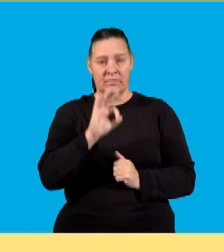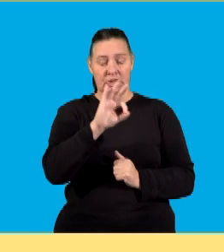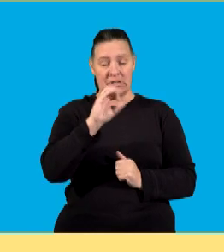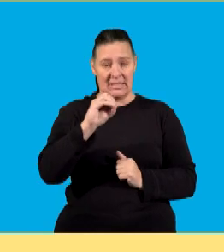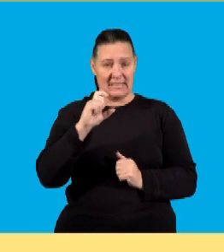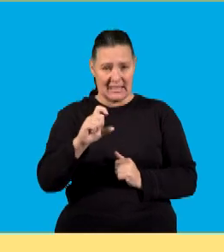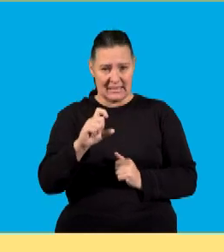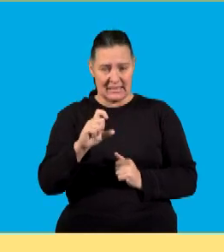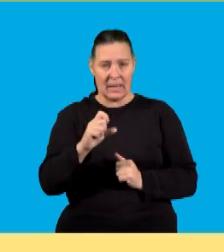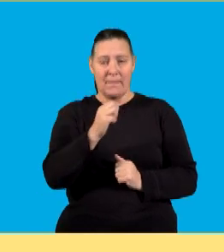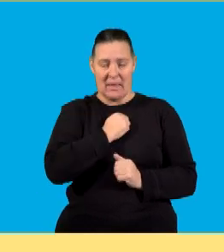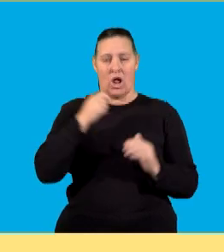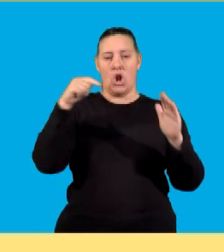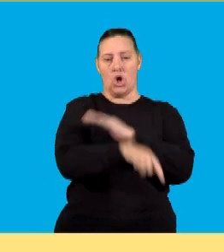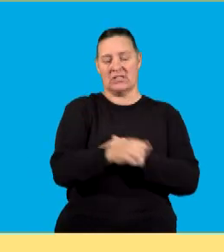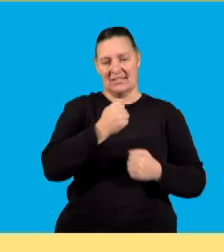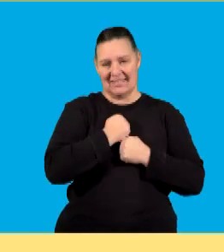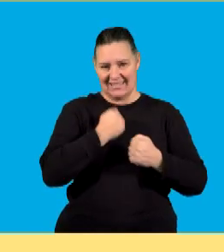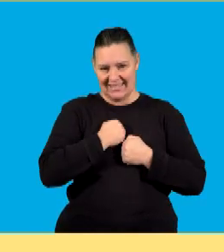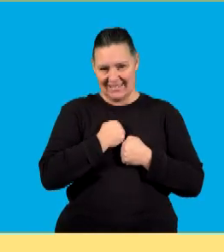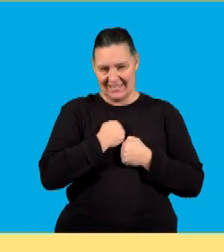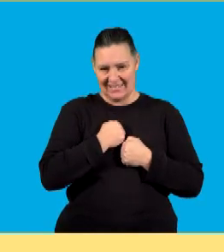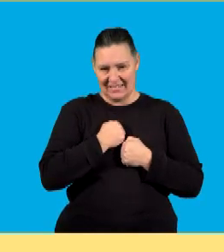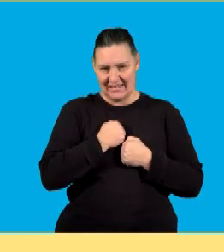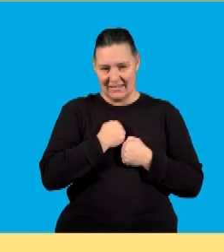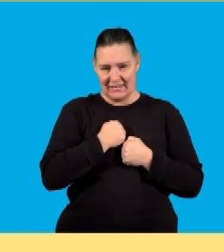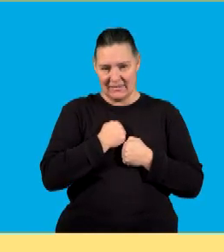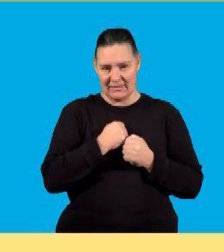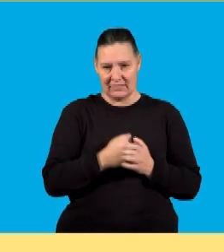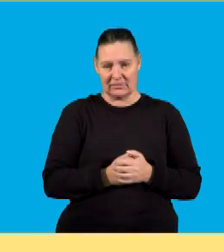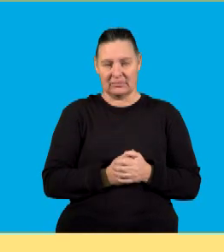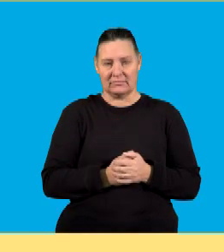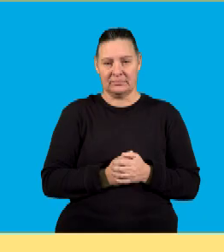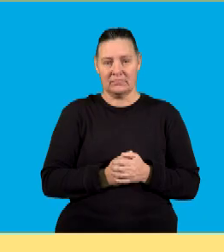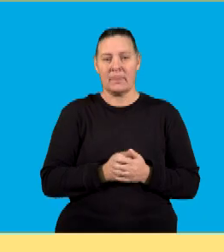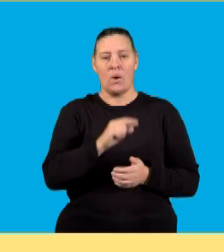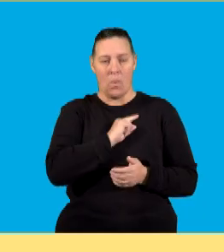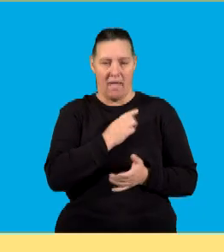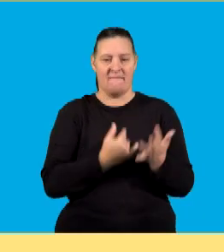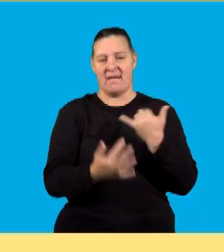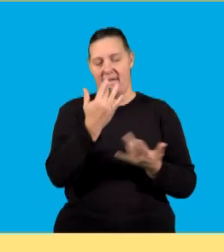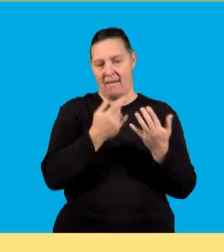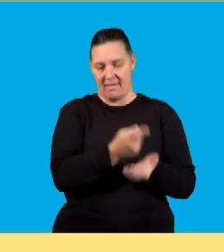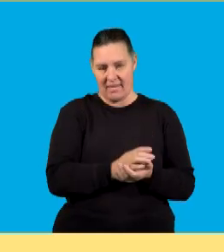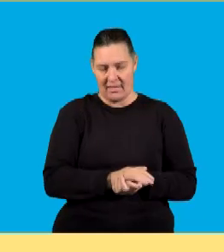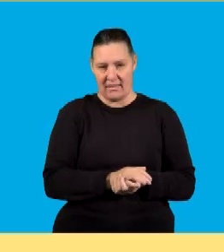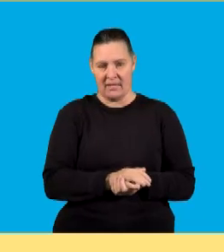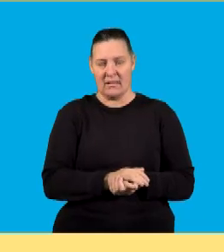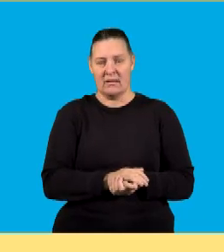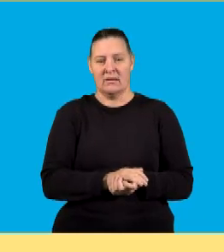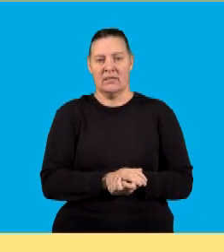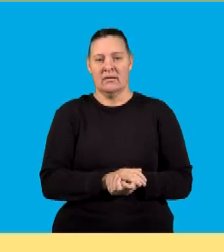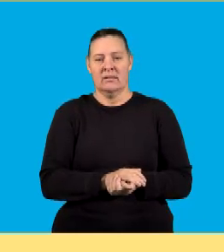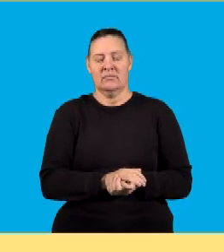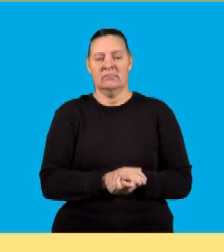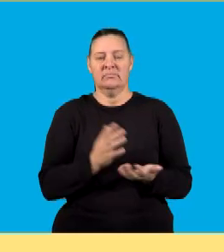30 cents in the rand becomes our loss. This becomes our loss of stock due to fire. And this